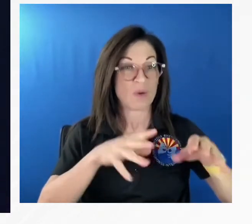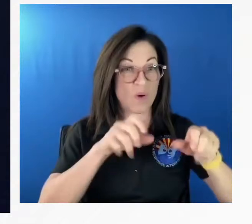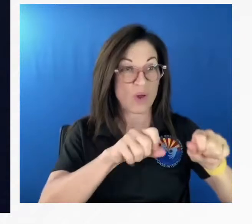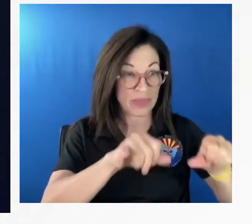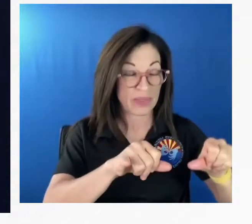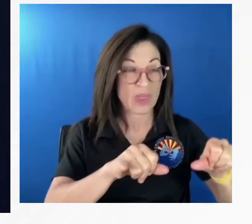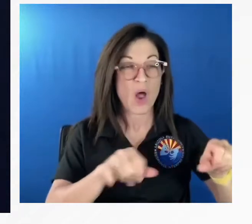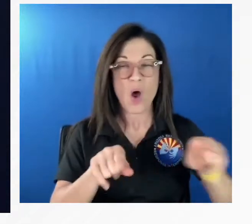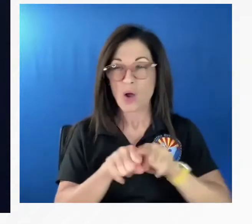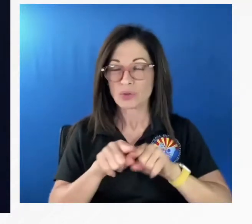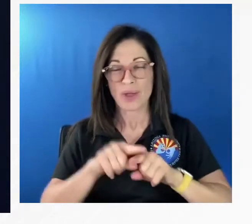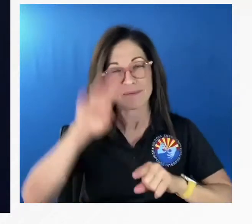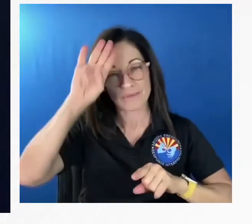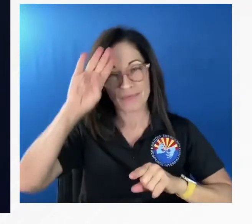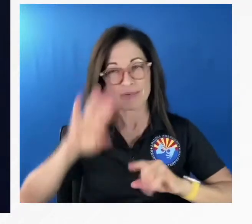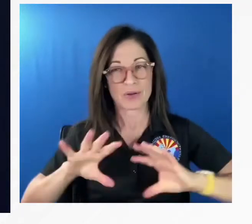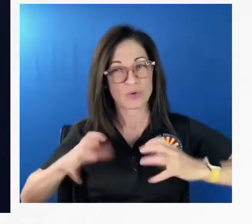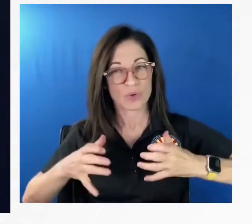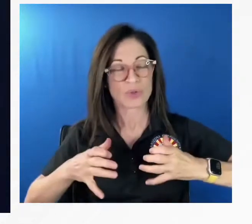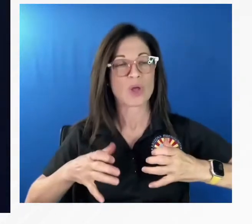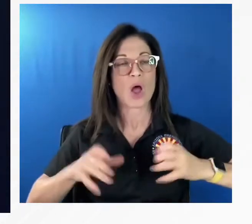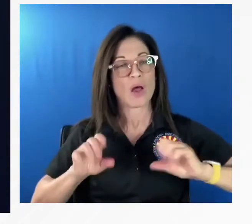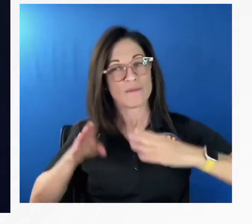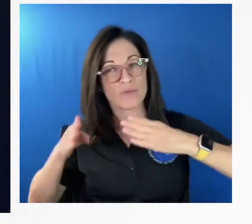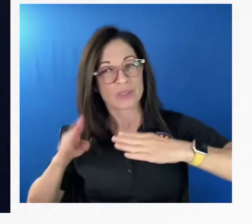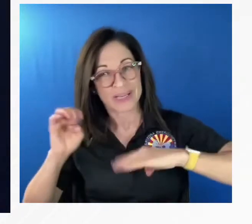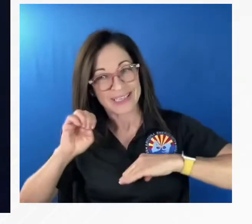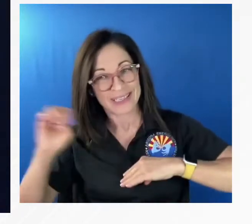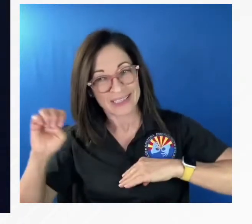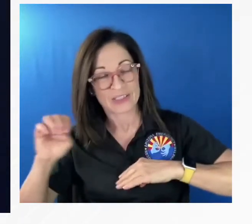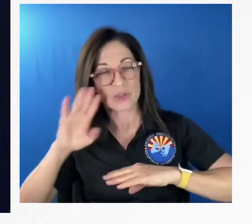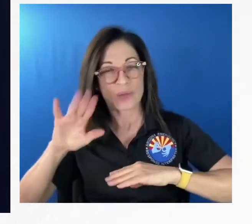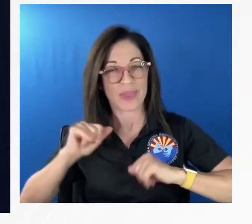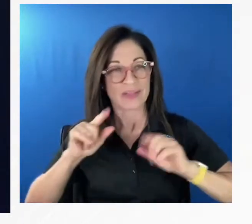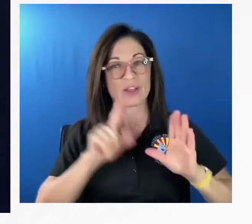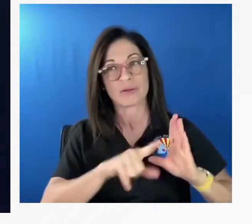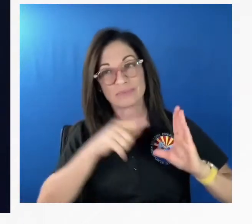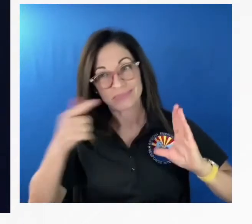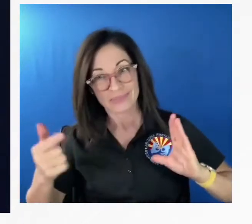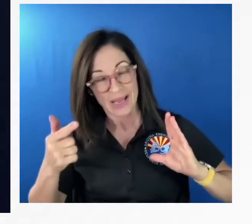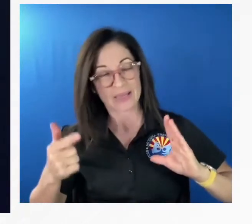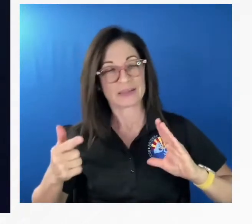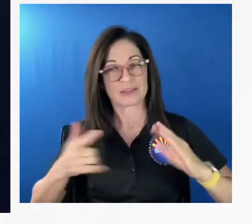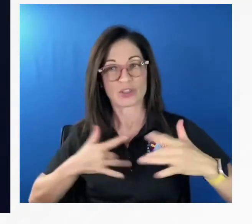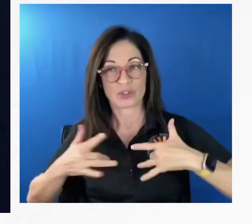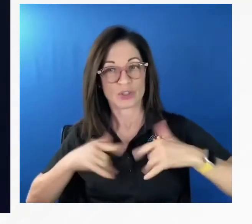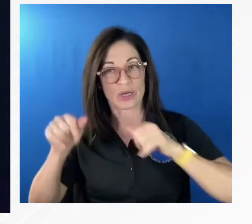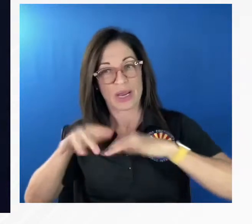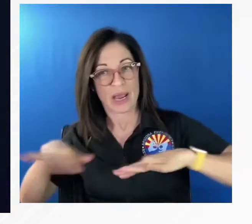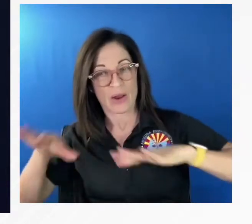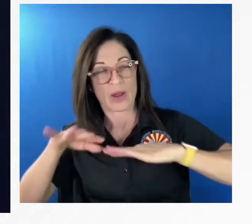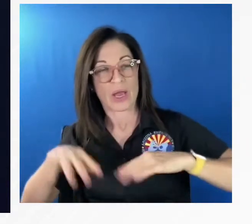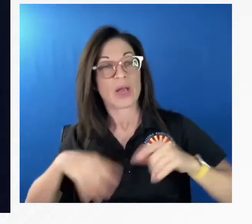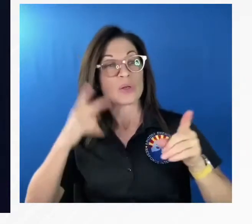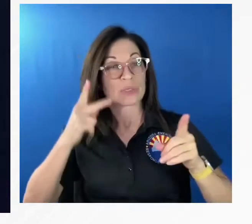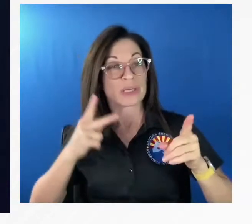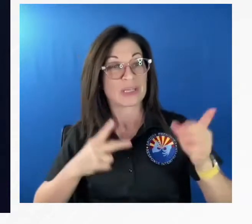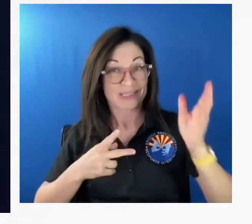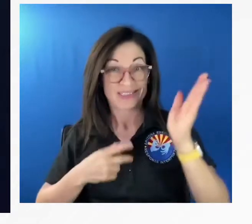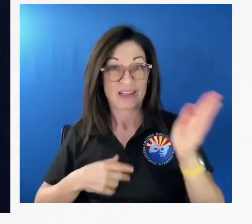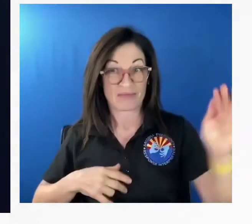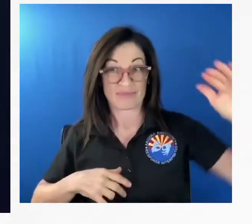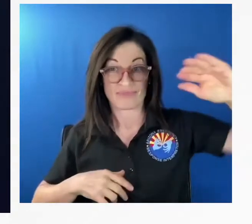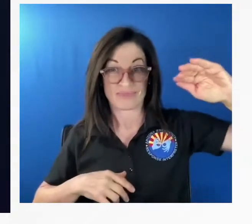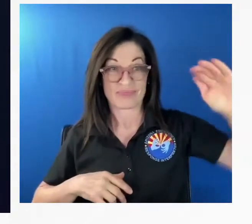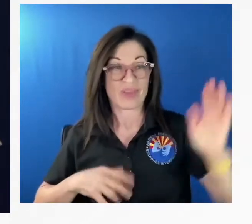knowing that would be the next area of concern. And as you can see, a lot of black line in that